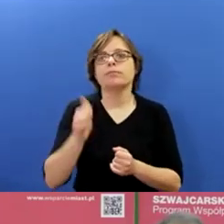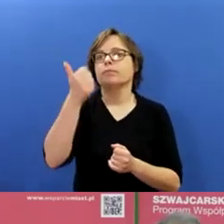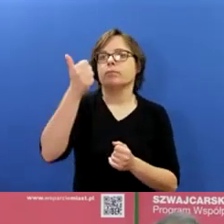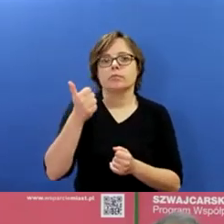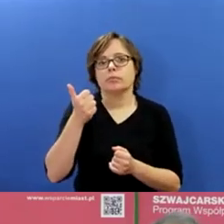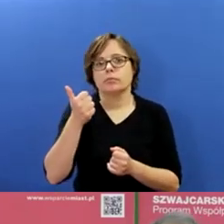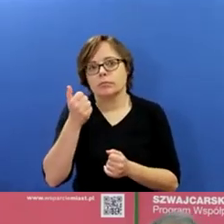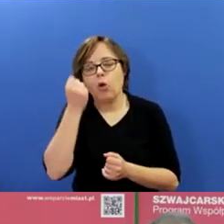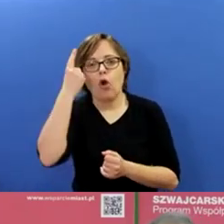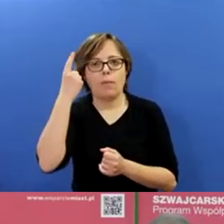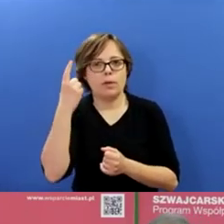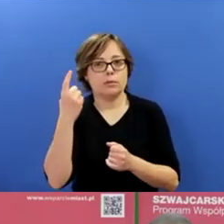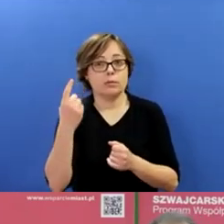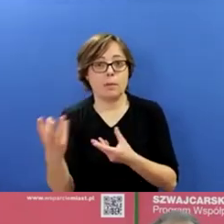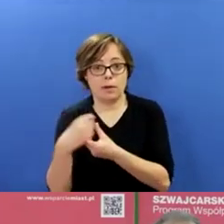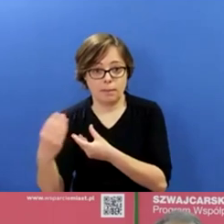for the Climate Idea Thun